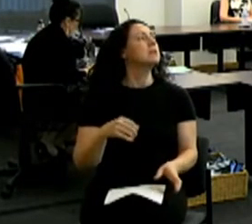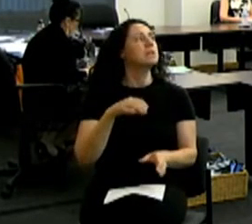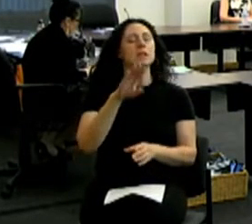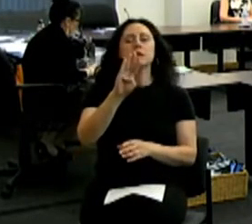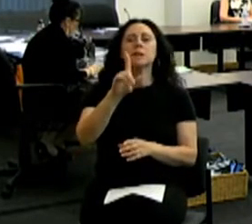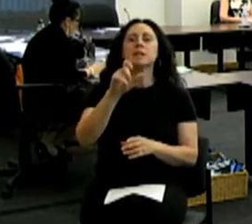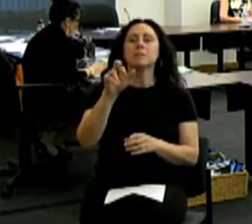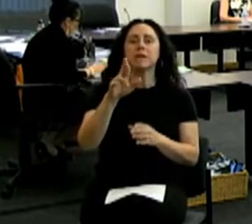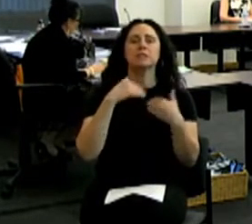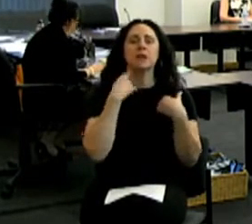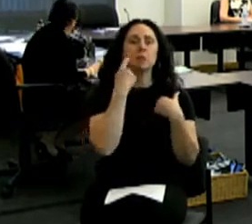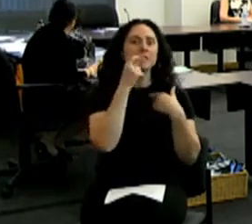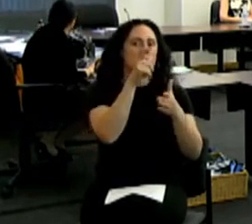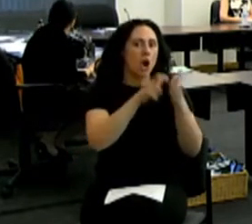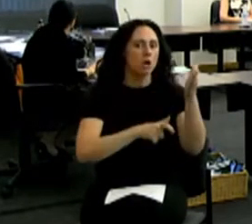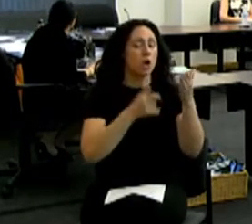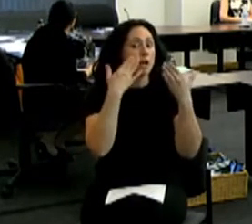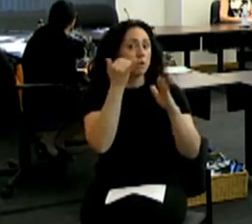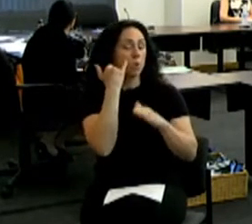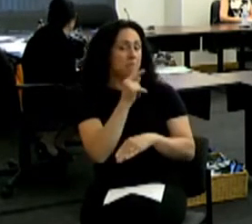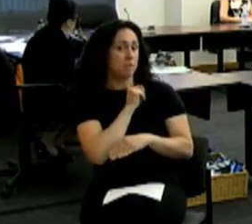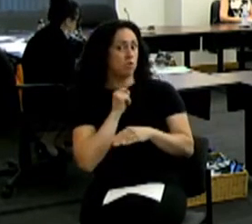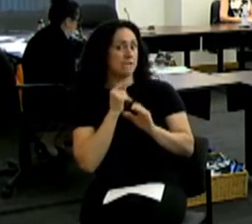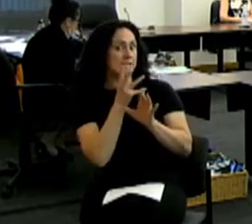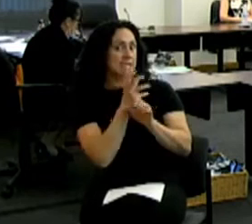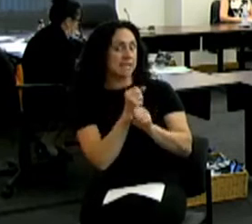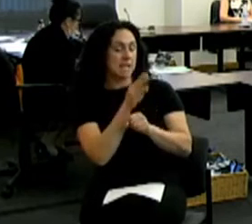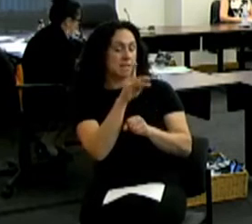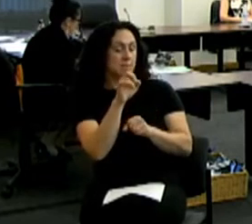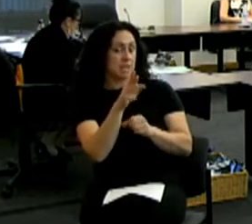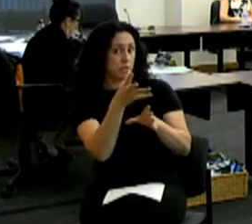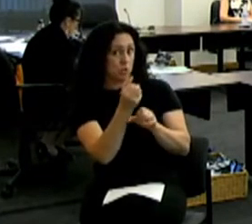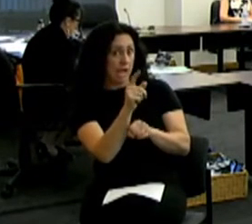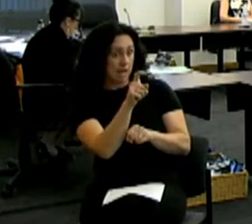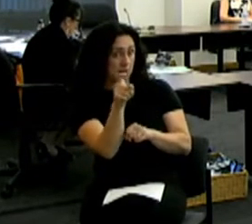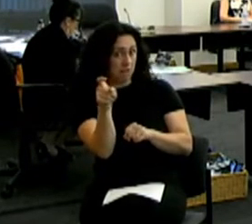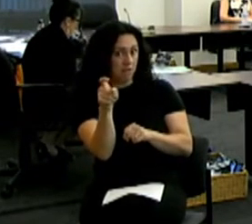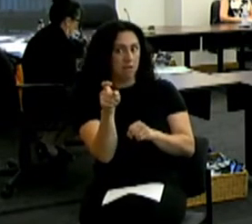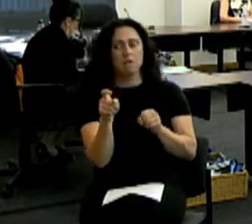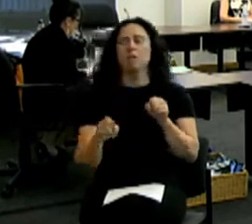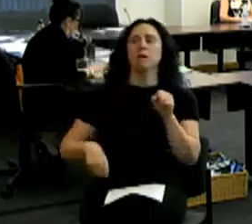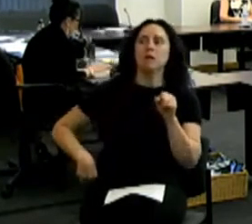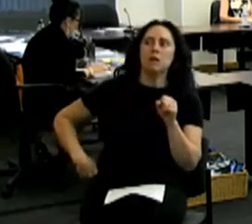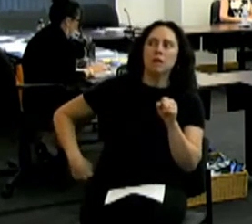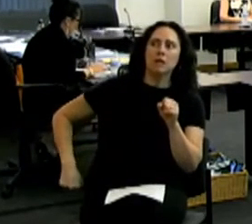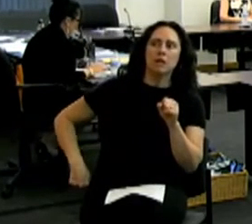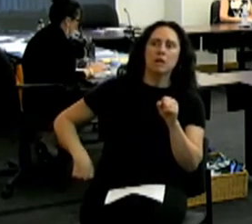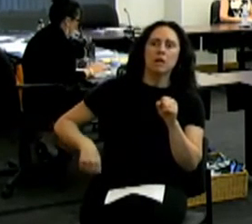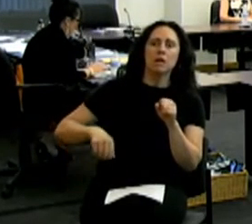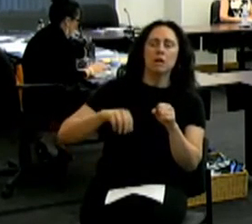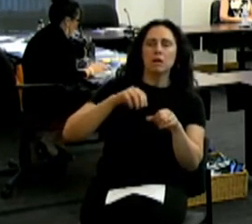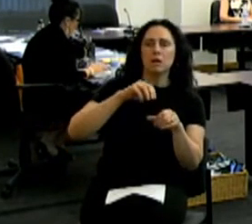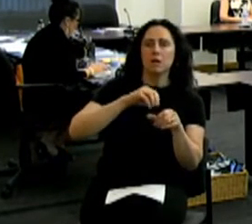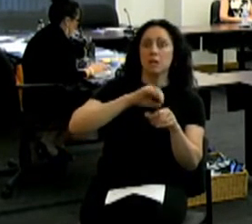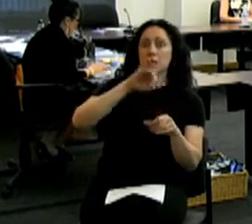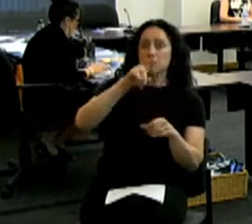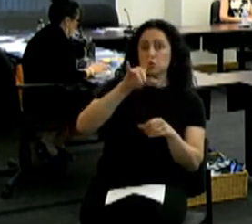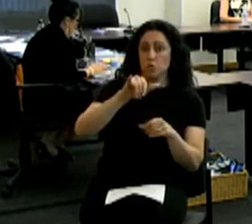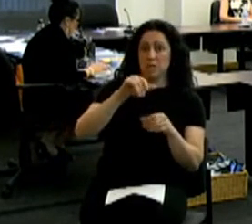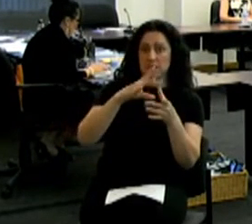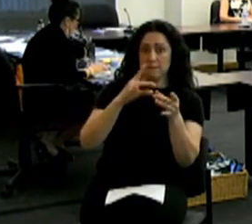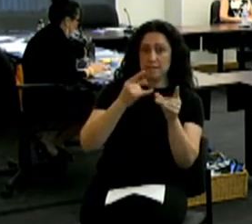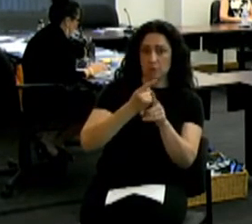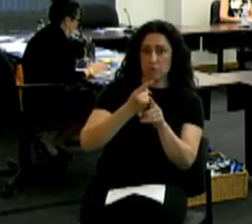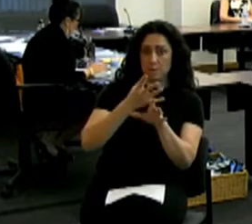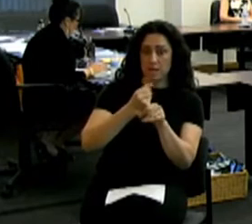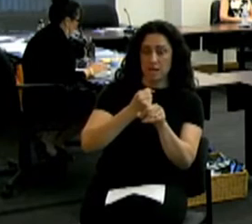Blazer had a recent article. I'm not sure if the trustees get the Blazer. Do you guys get the Blazer in your emails? Judy's messages, don't we? Isn't that where we